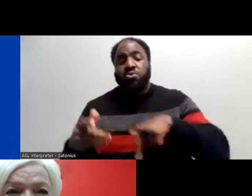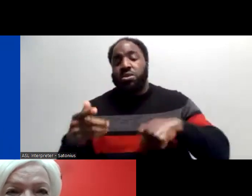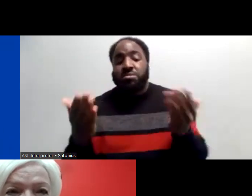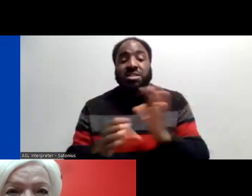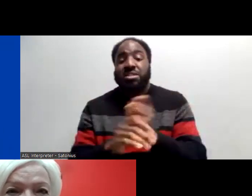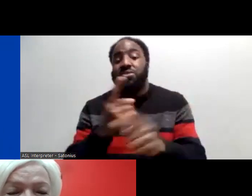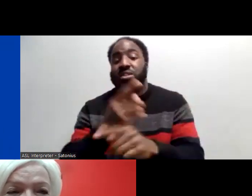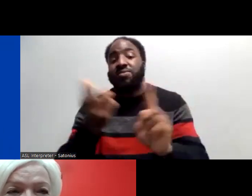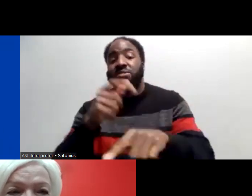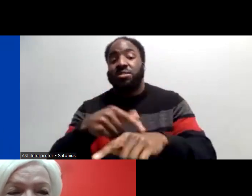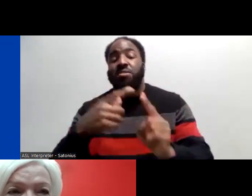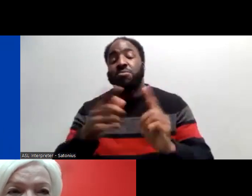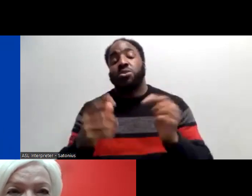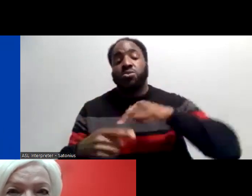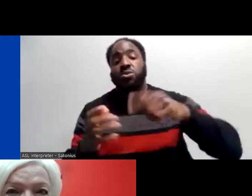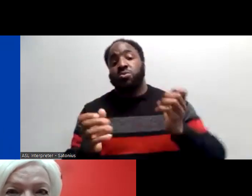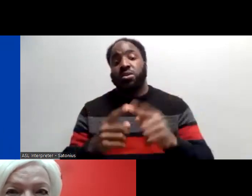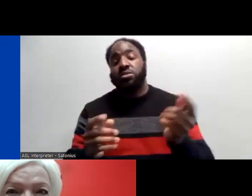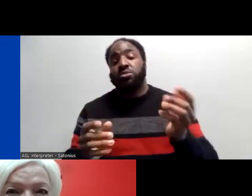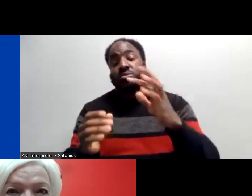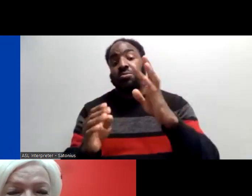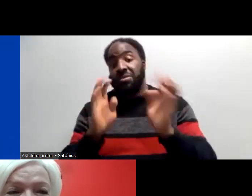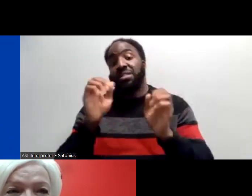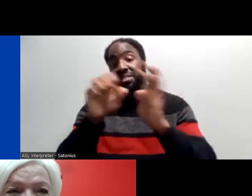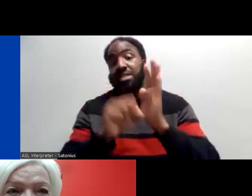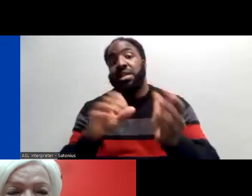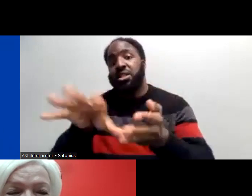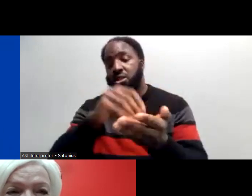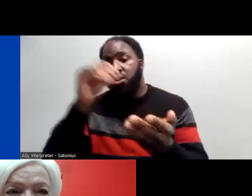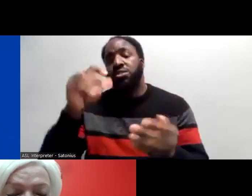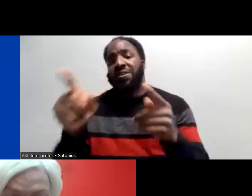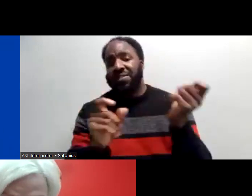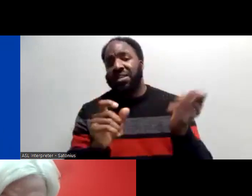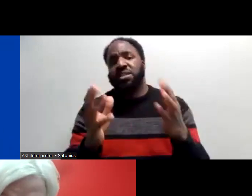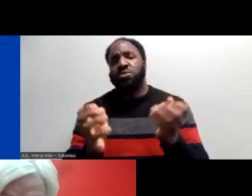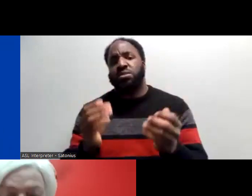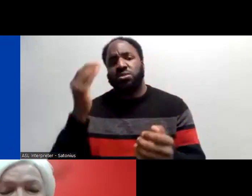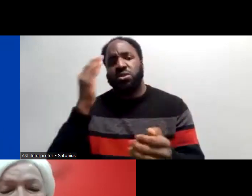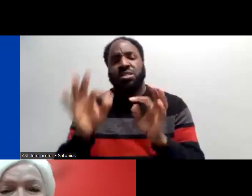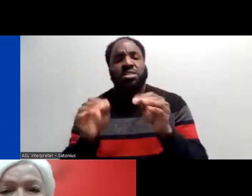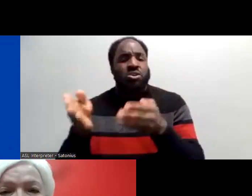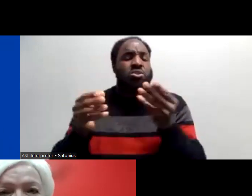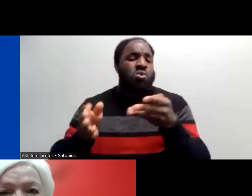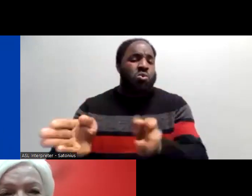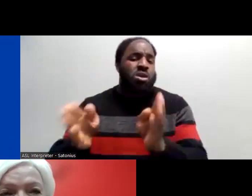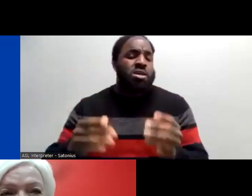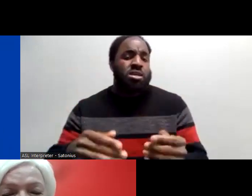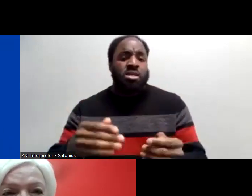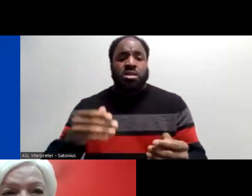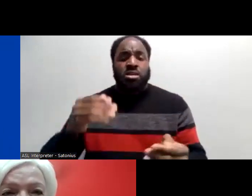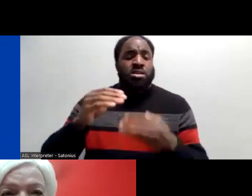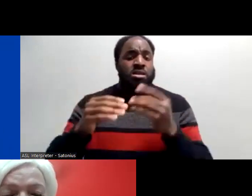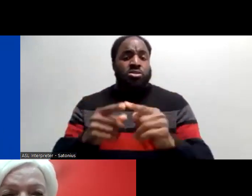but we want to be the state that learns the fastest. And I'm wondering if there's a way to incorporate that as you think about year 3 and